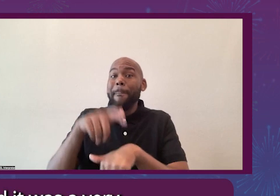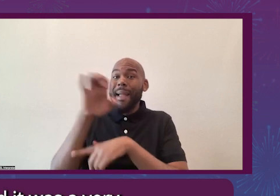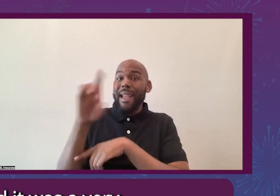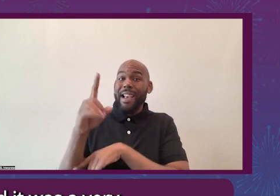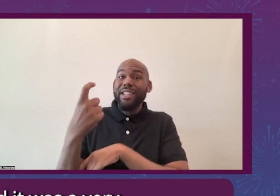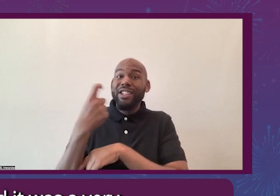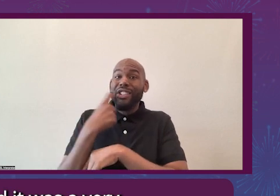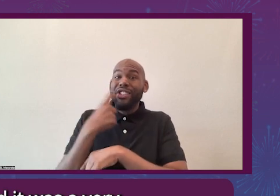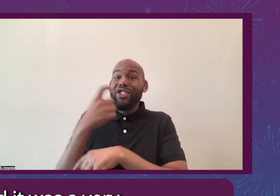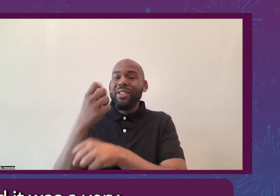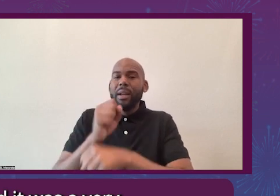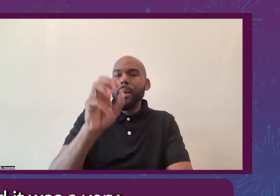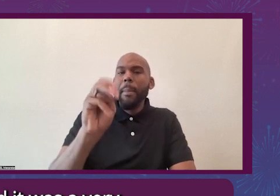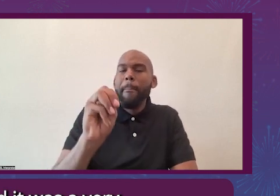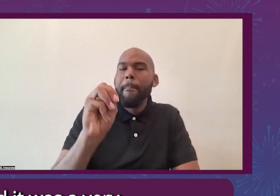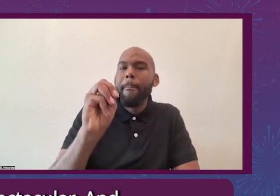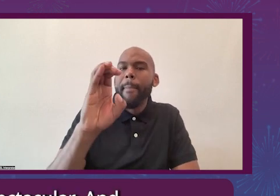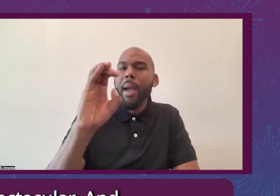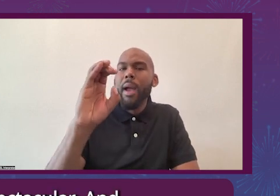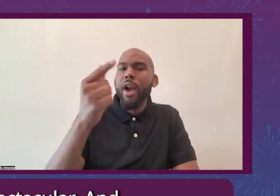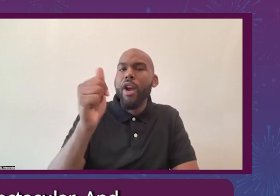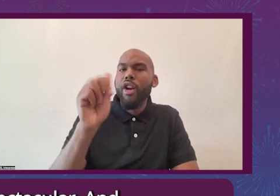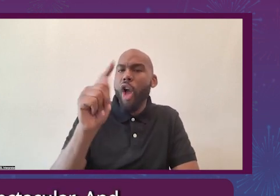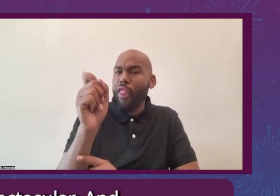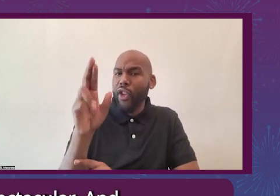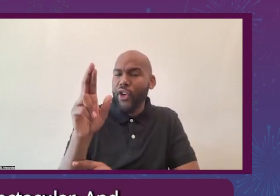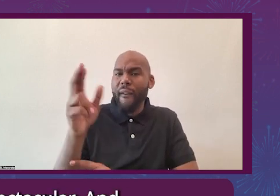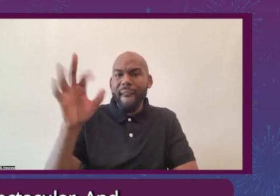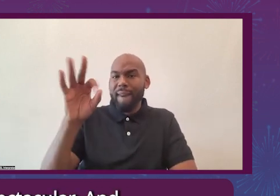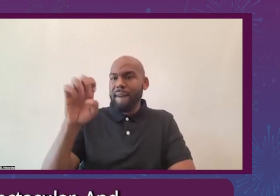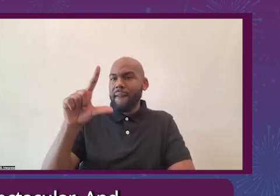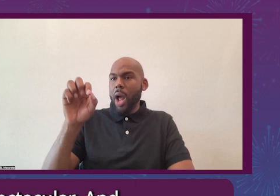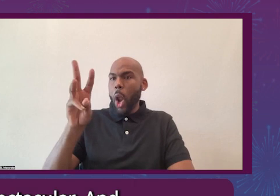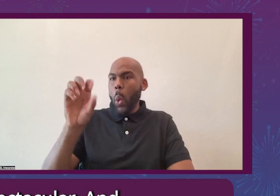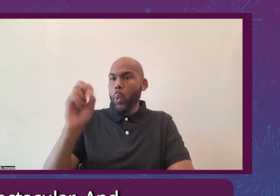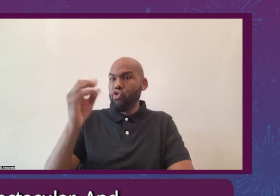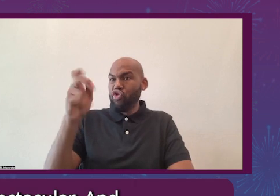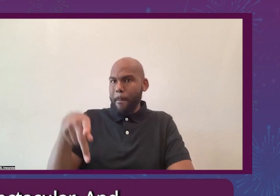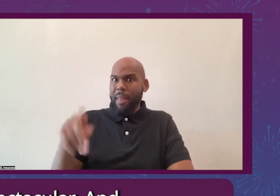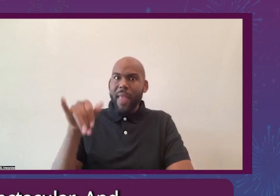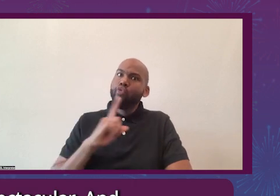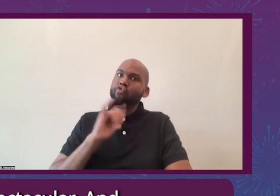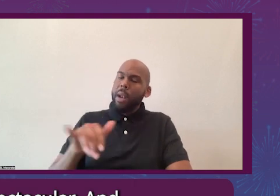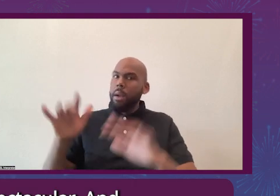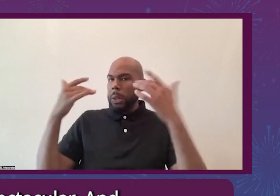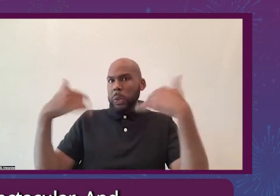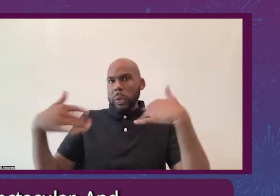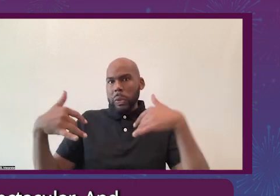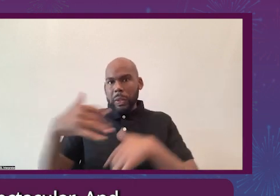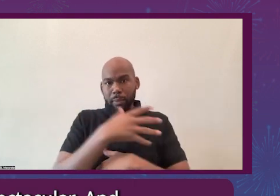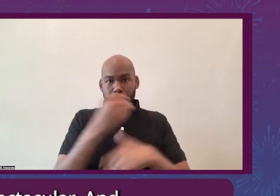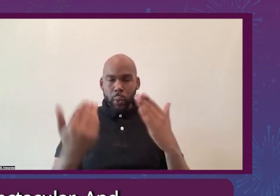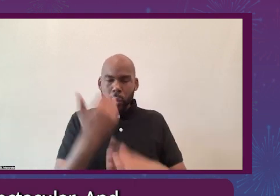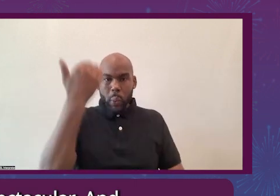good time. Oh, Ed had just gotten a MacArthur Fellowship, which was really spectacular. And there was a new